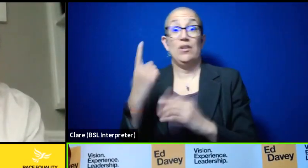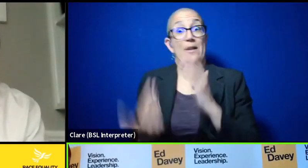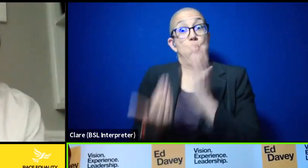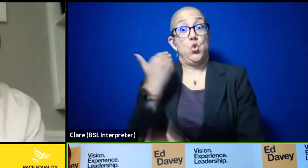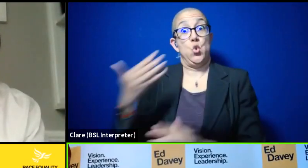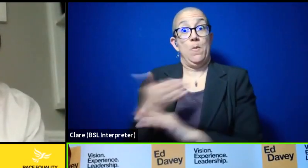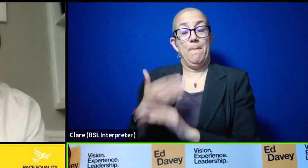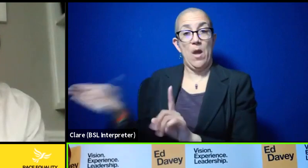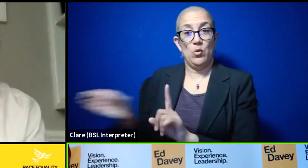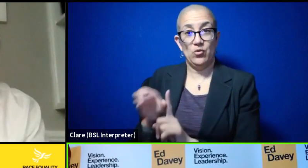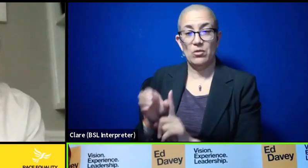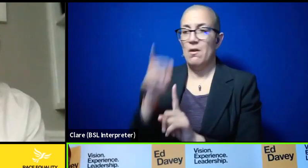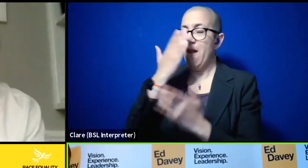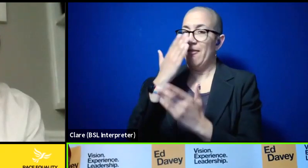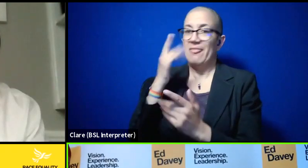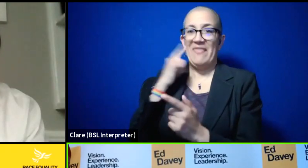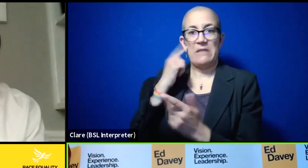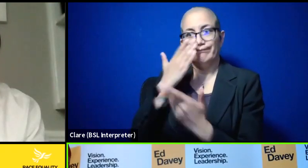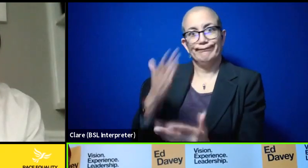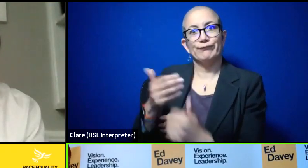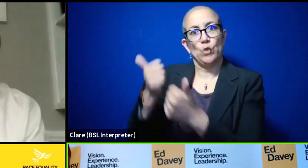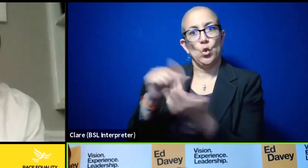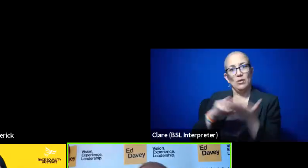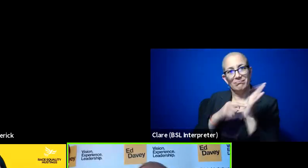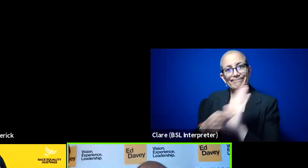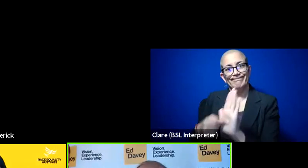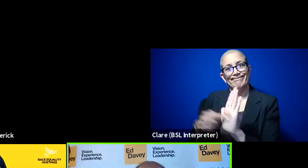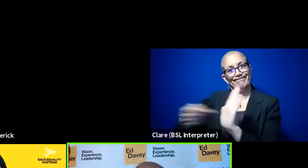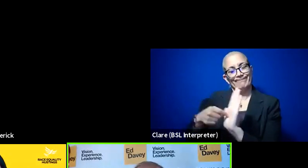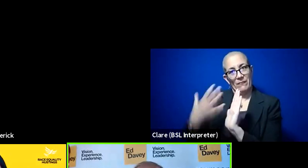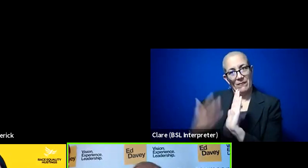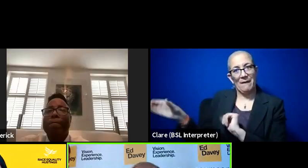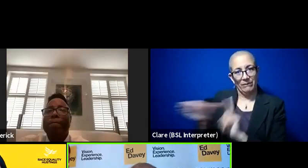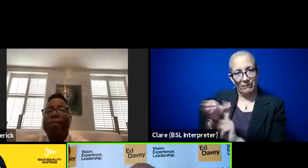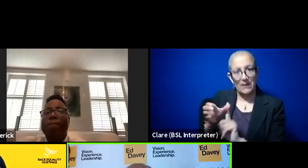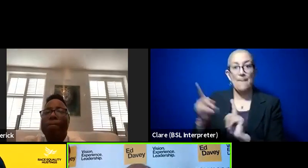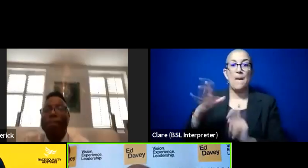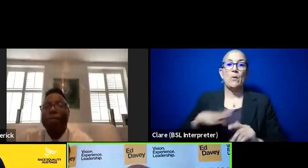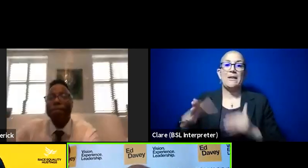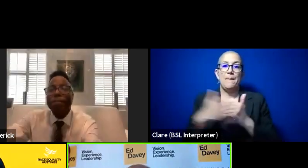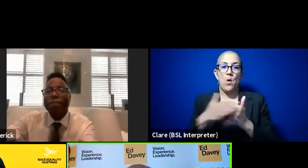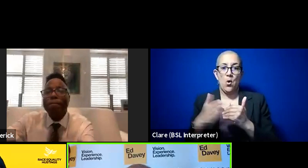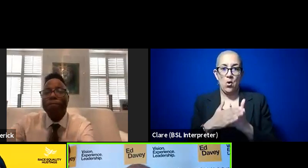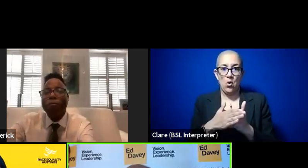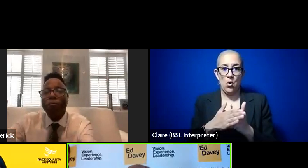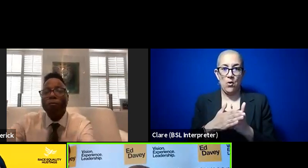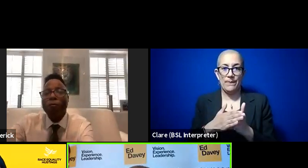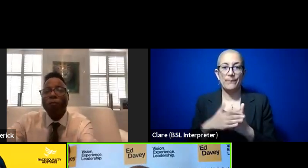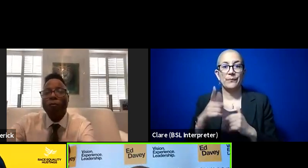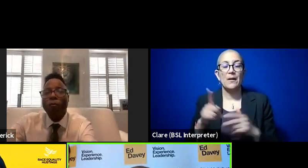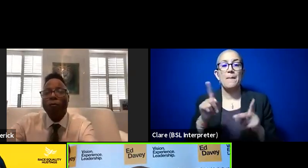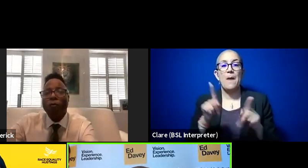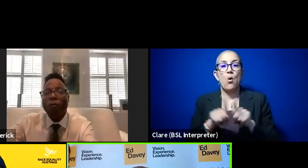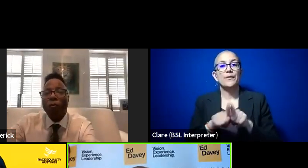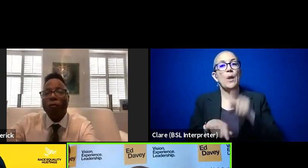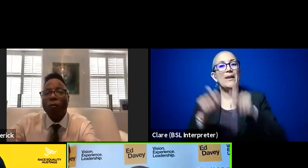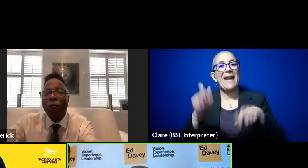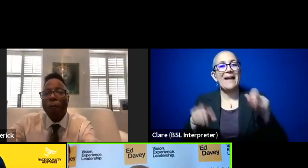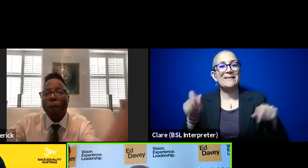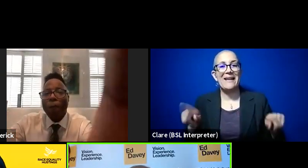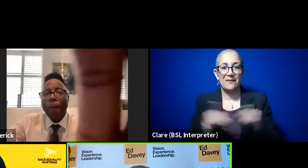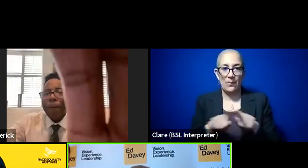already sends a very good signal. But I think we've got to do a lot more in staff, but also in candidates.